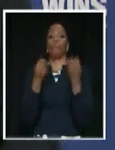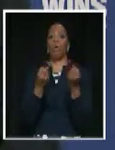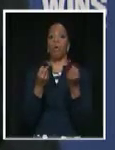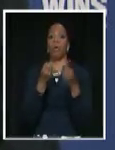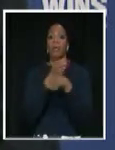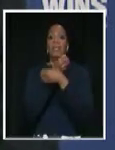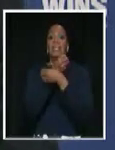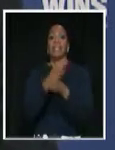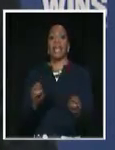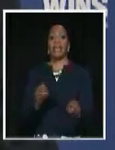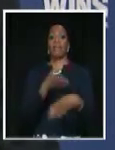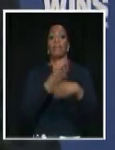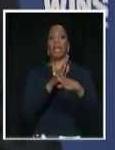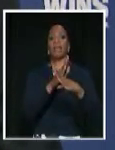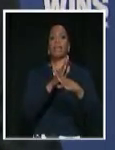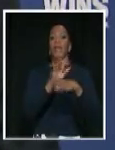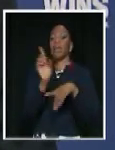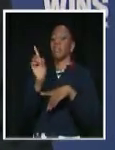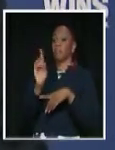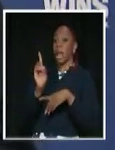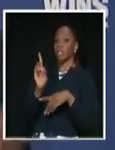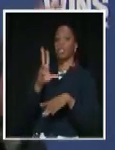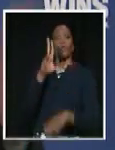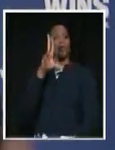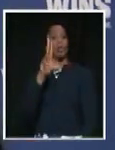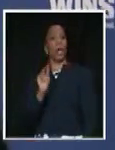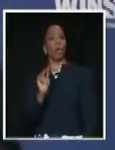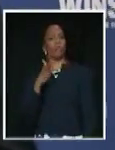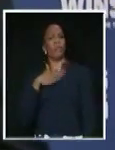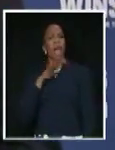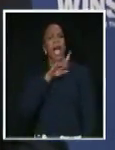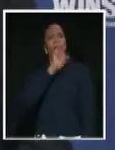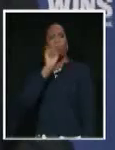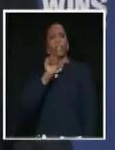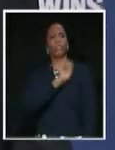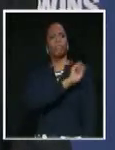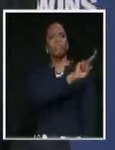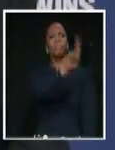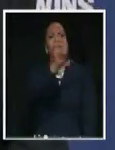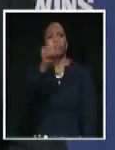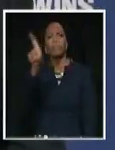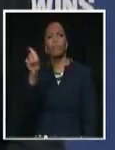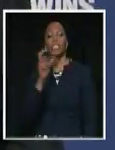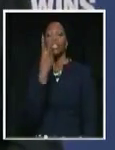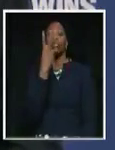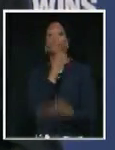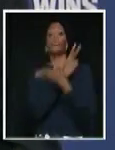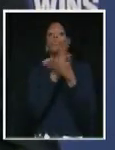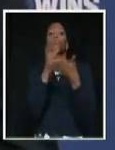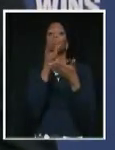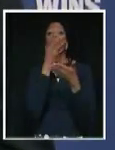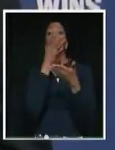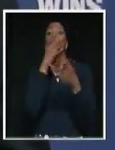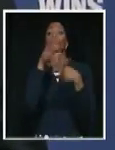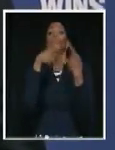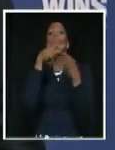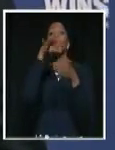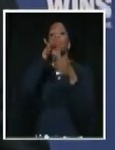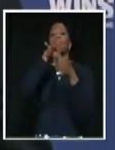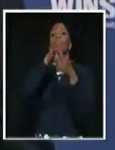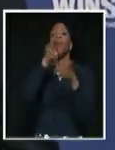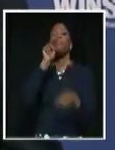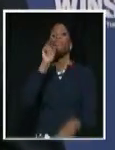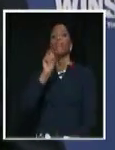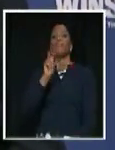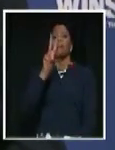protected. Mr. de Blasio does not. So here's my question for all of you out there. In 2 weeks, when you go to vote on November